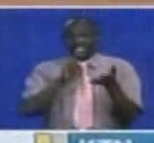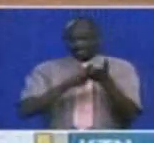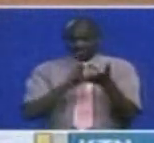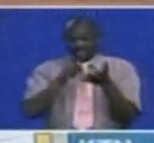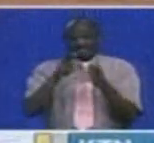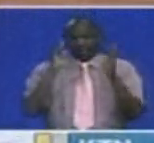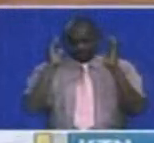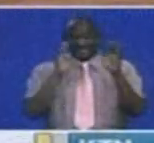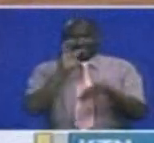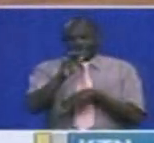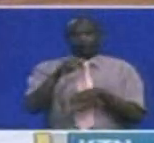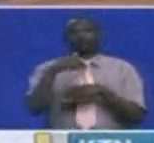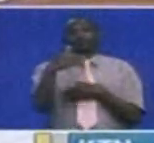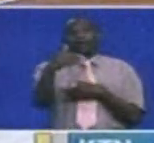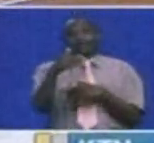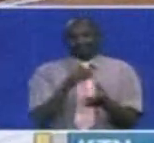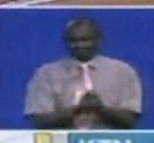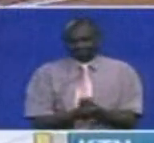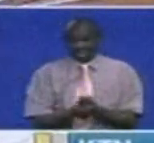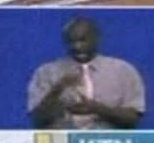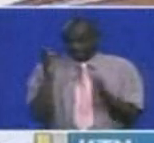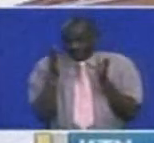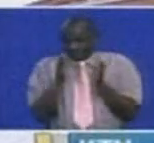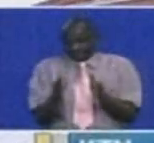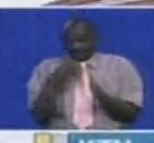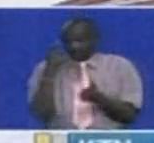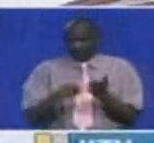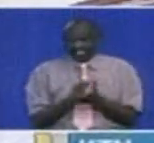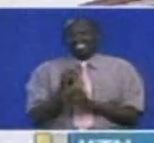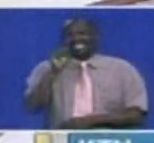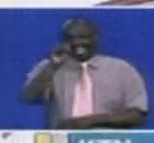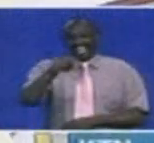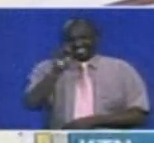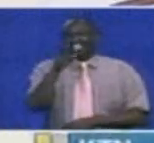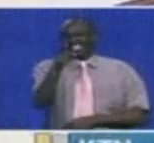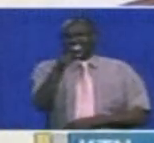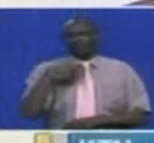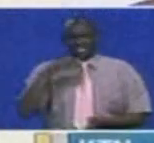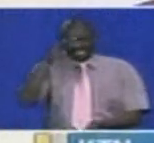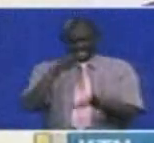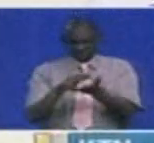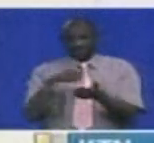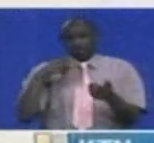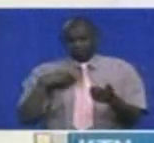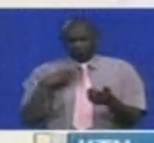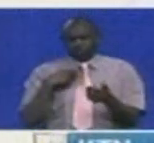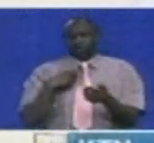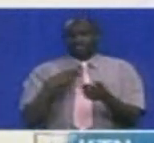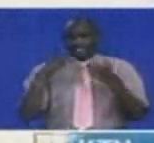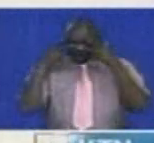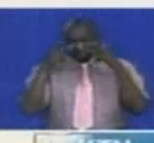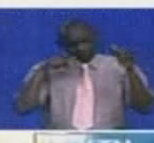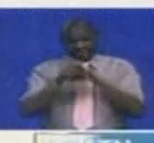big step forward. Here's one from George's Kibe. You say, oh yes, it will greatly reduce the chances of more terrorists entering